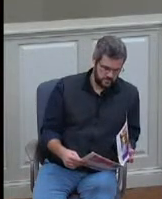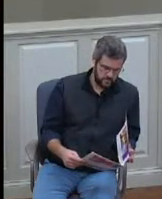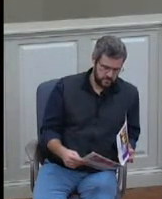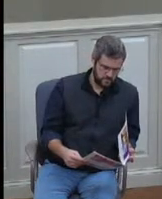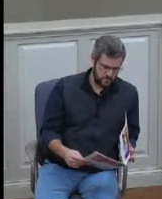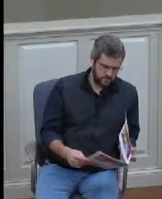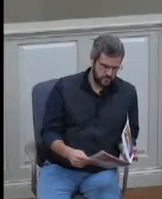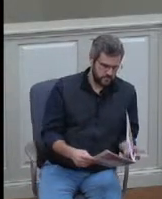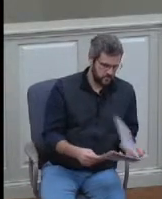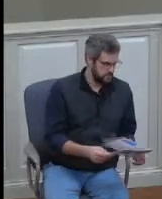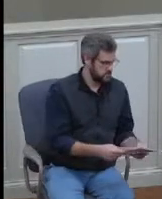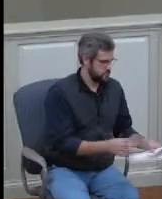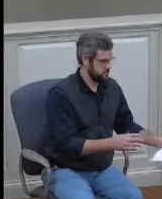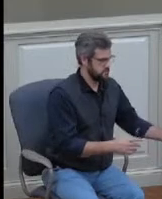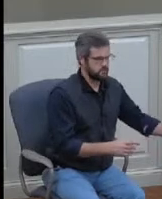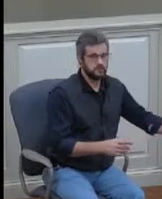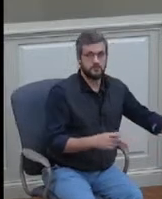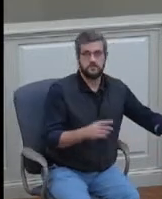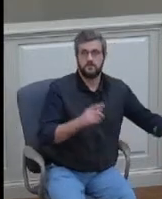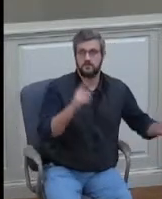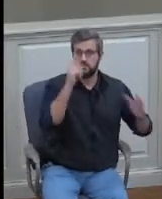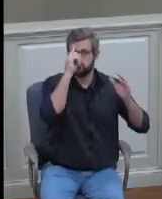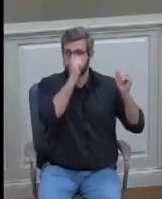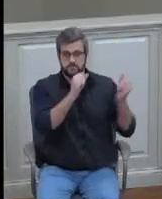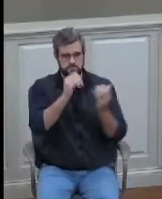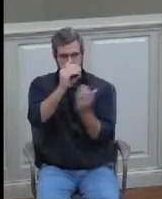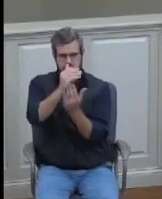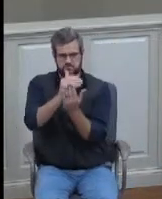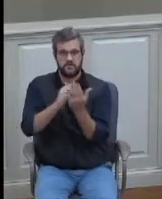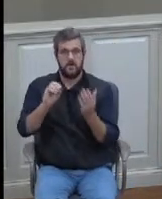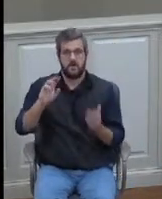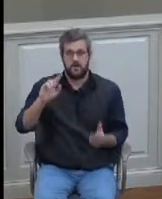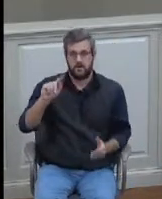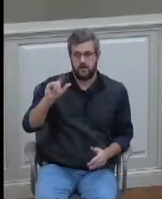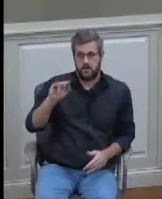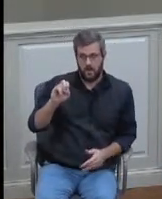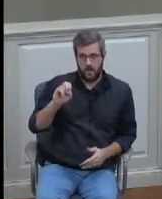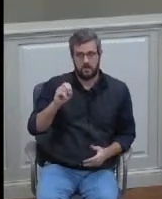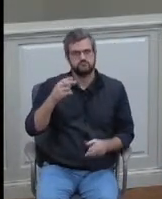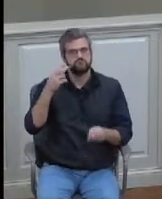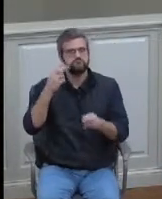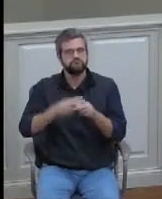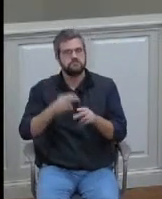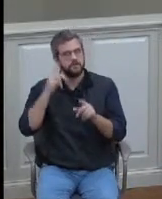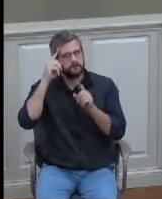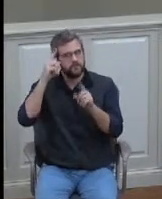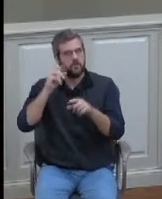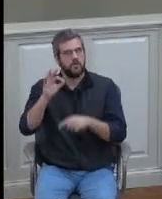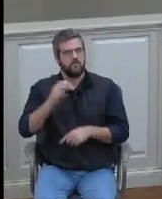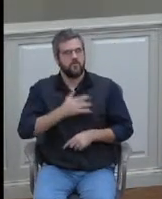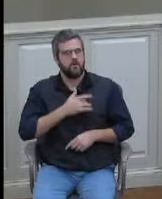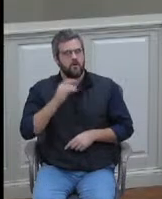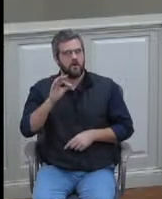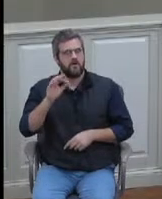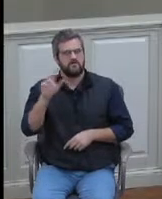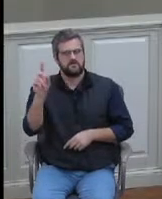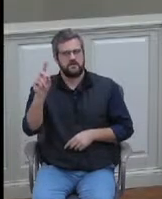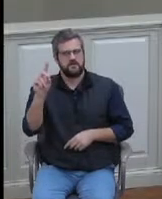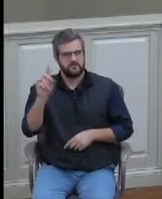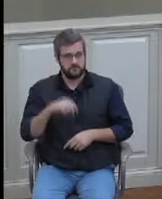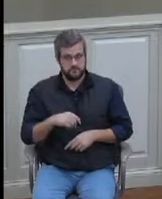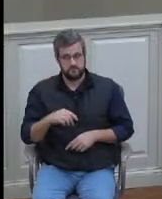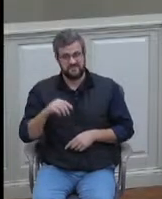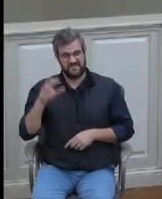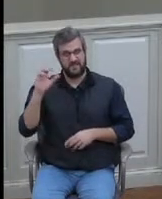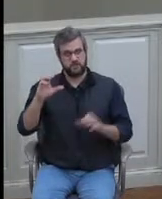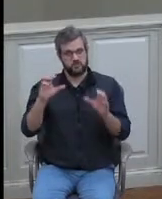So the strategic outline not only talks about the mission of the heart, which most of you know, Certified Main Street Program, that's why